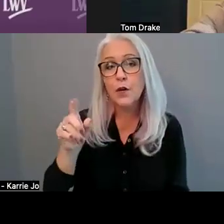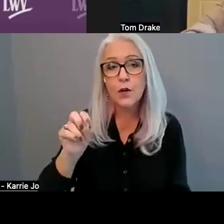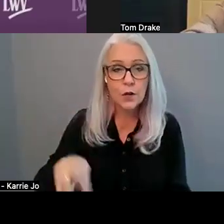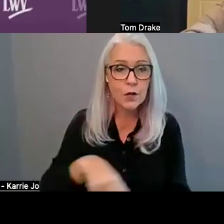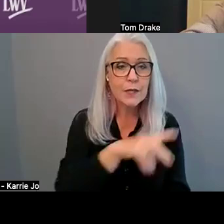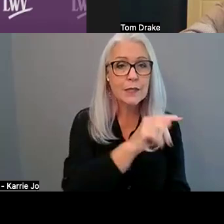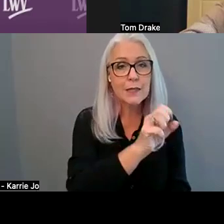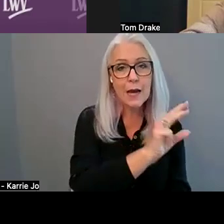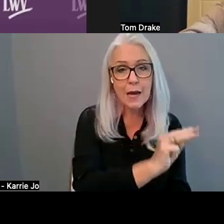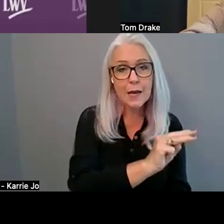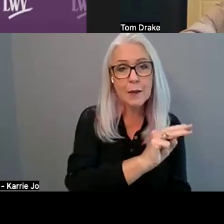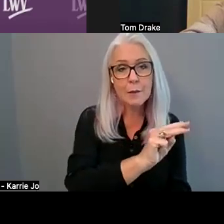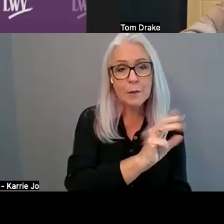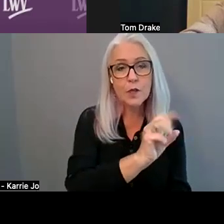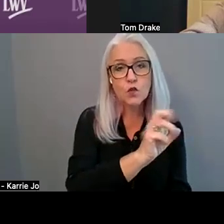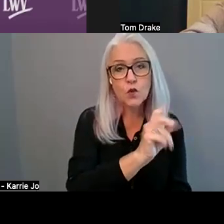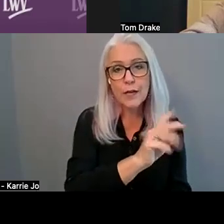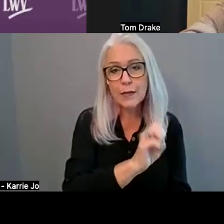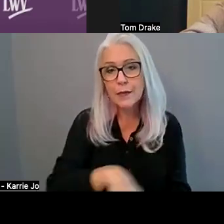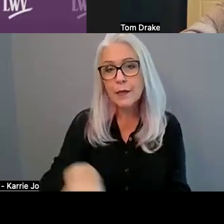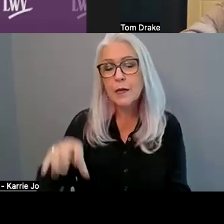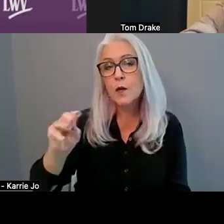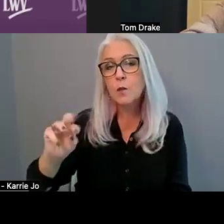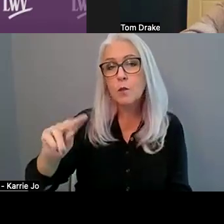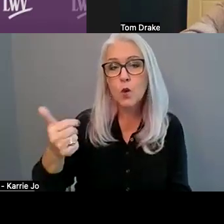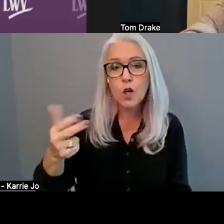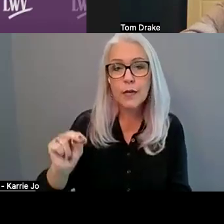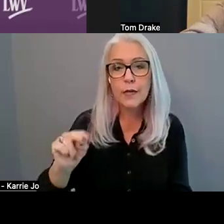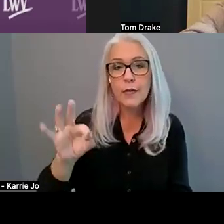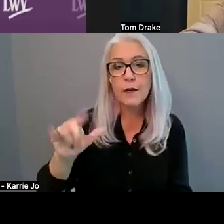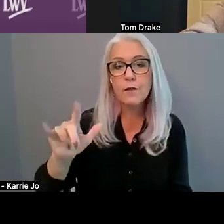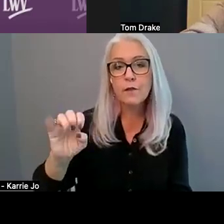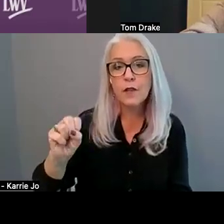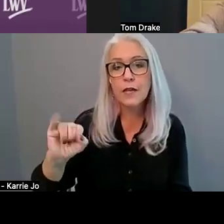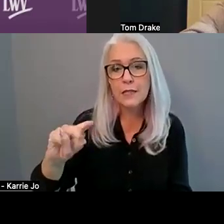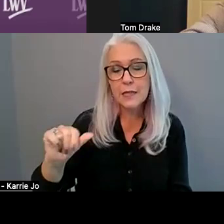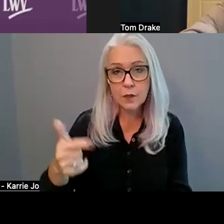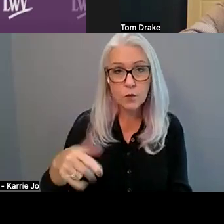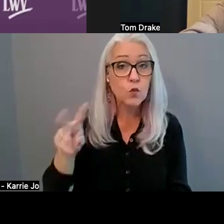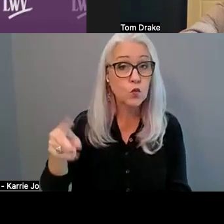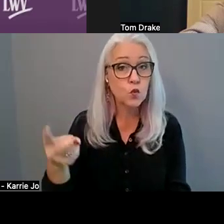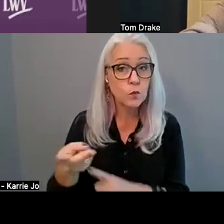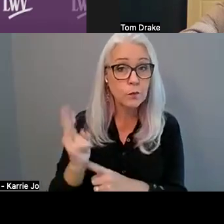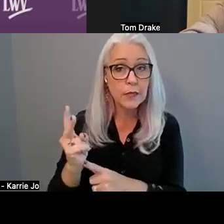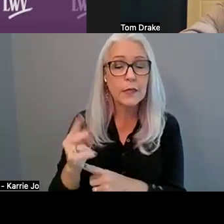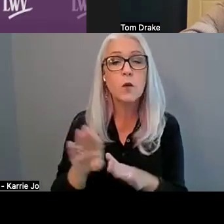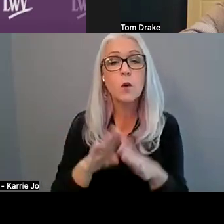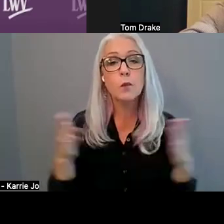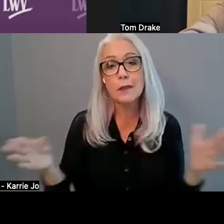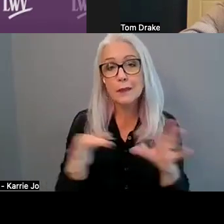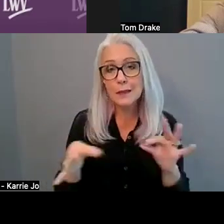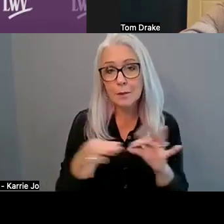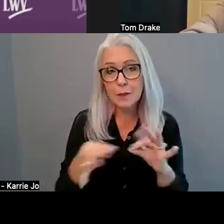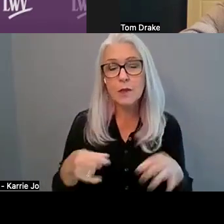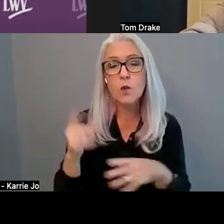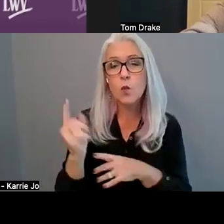Fleisig. Each candidate will have the opportunity to make a 2-minute opening statement, and then we'll have 1.5 minutes